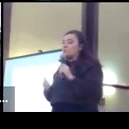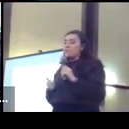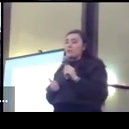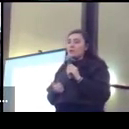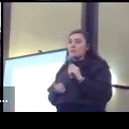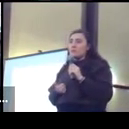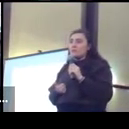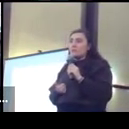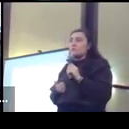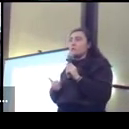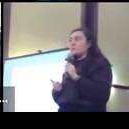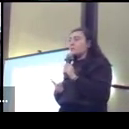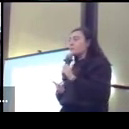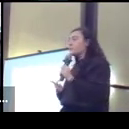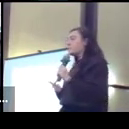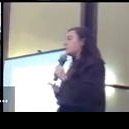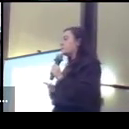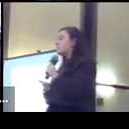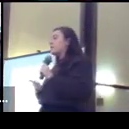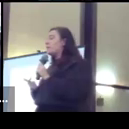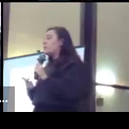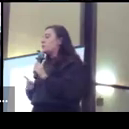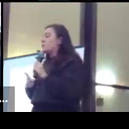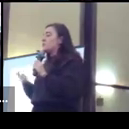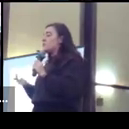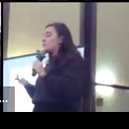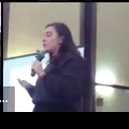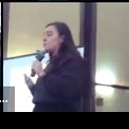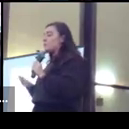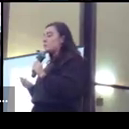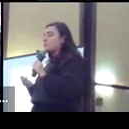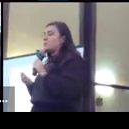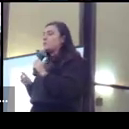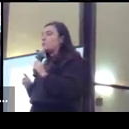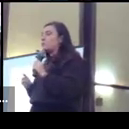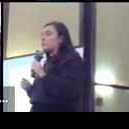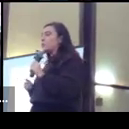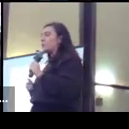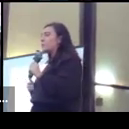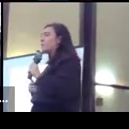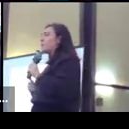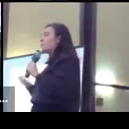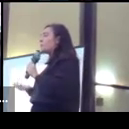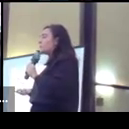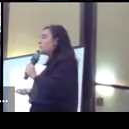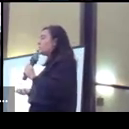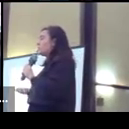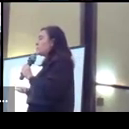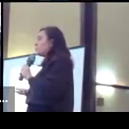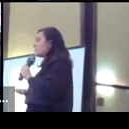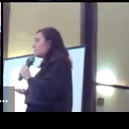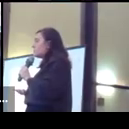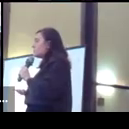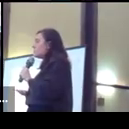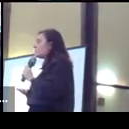this chapter really aligning those incentives, but also the incentives that don't exist yet or program. What could be created